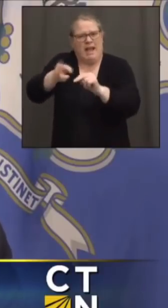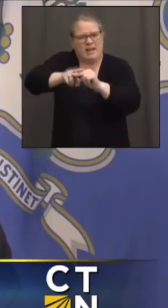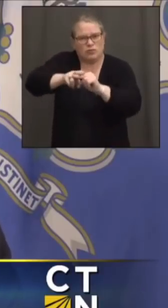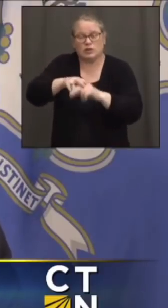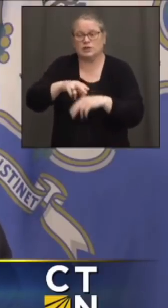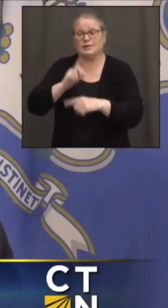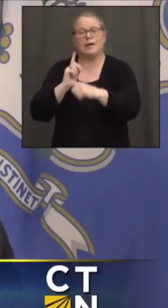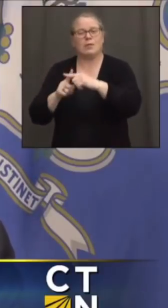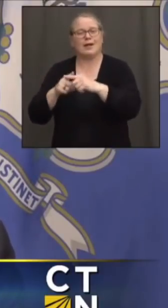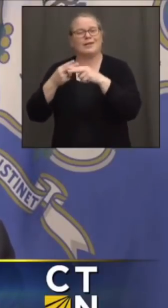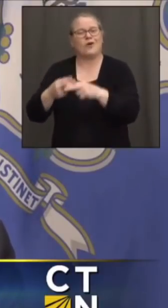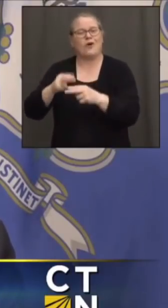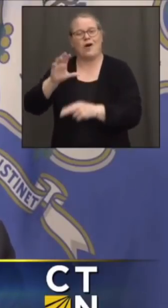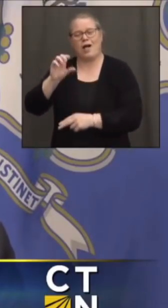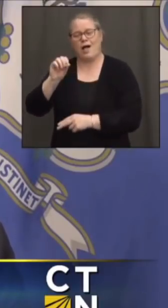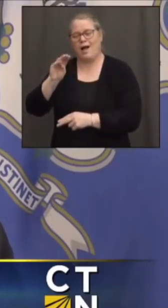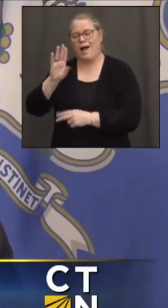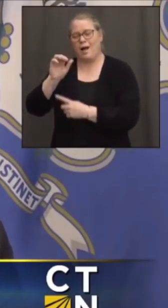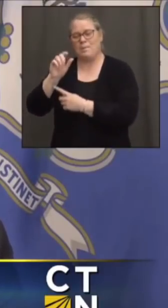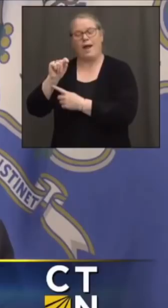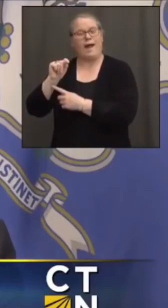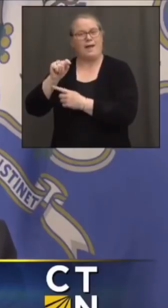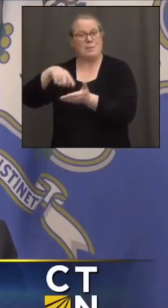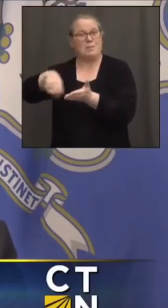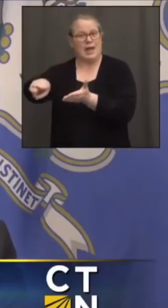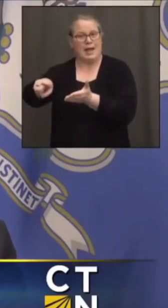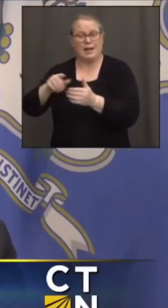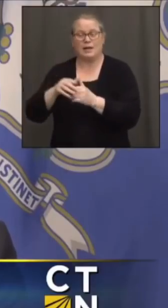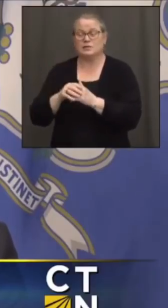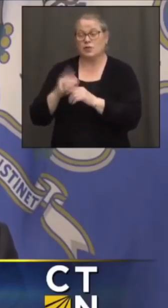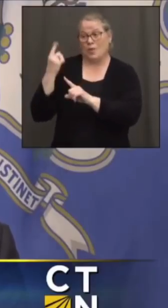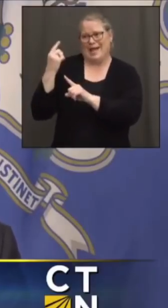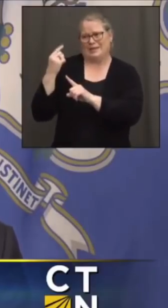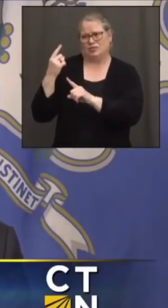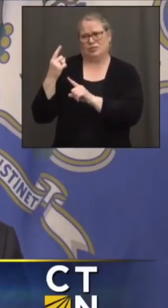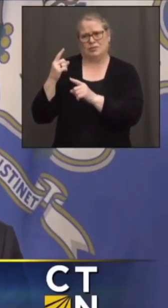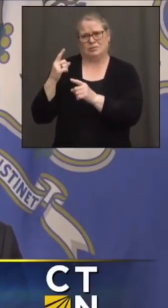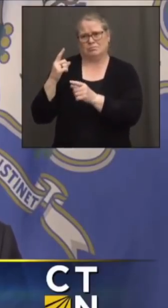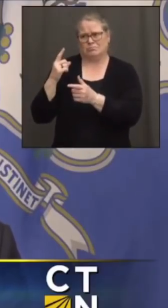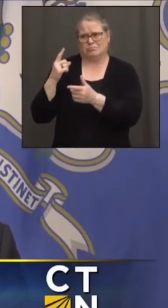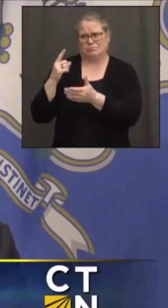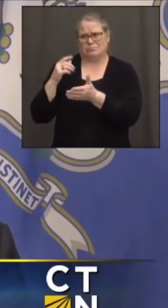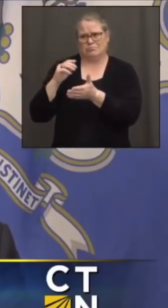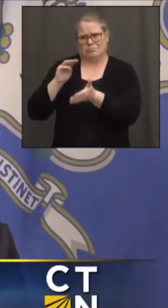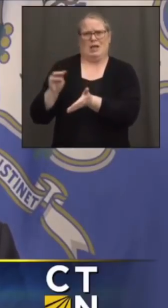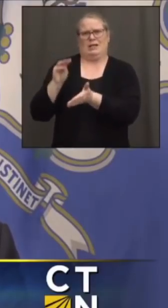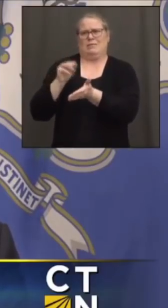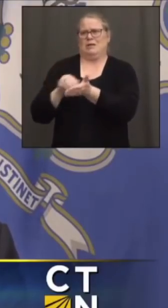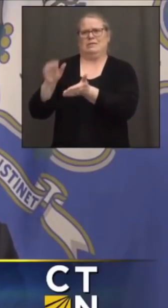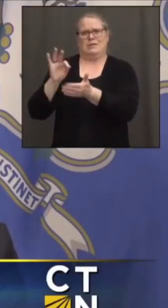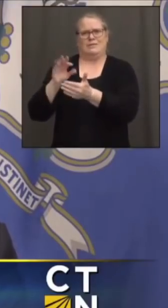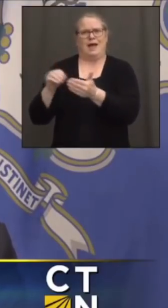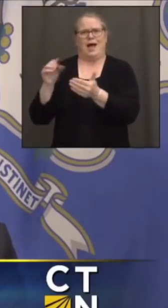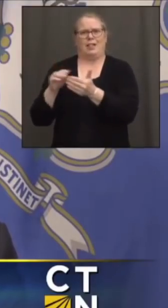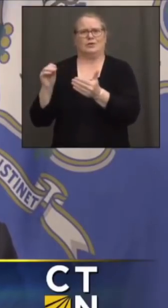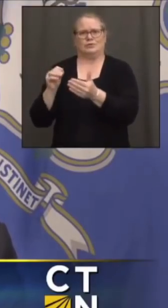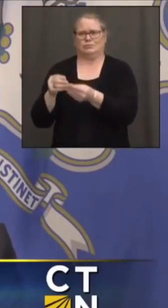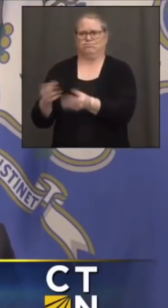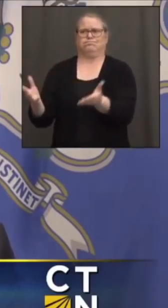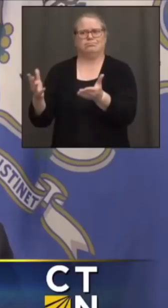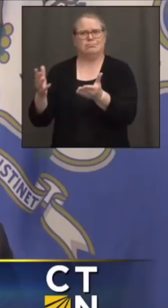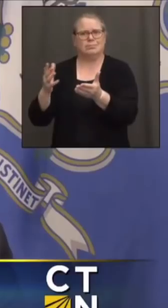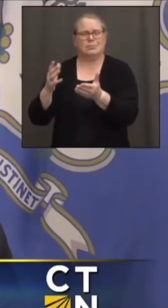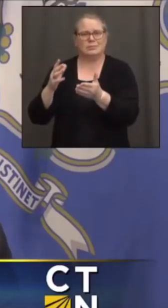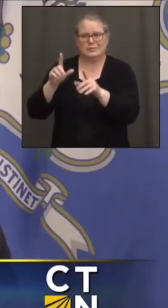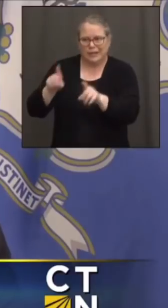is on top of hundreds of millions of dollars last year as well, you know, and that included, we did all the testing, provided PPE